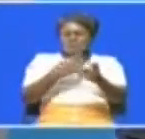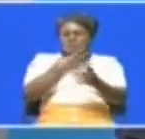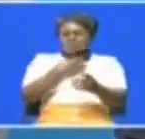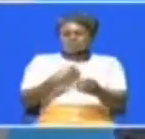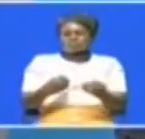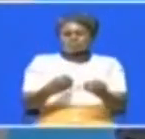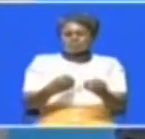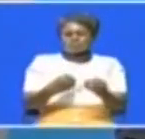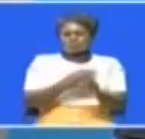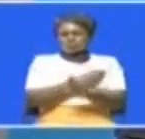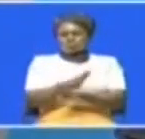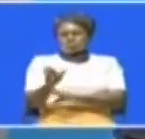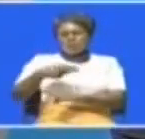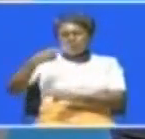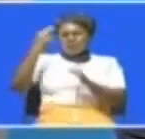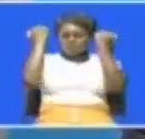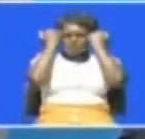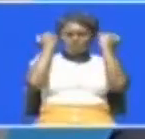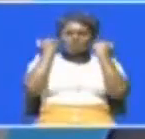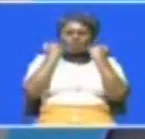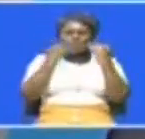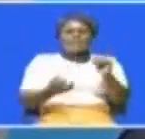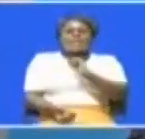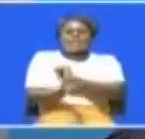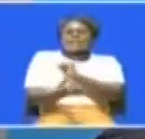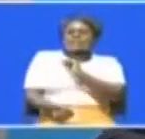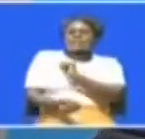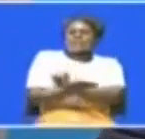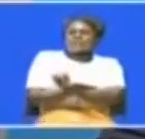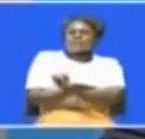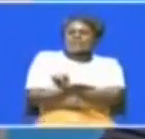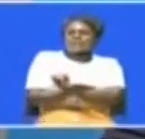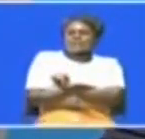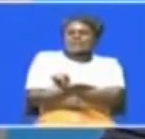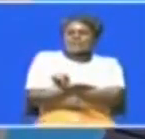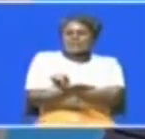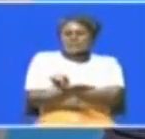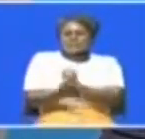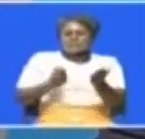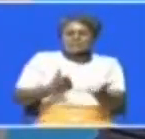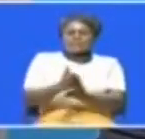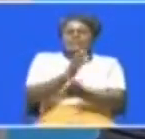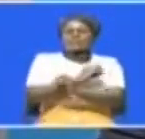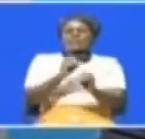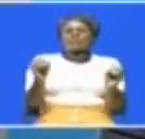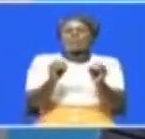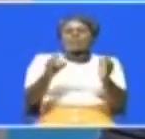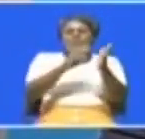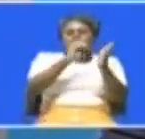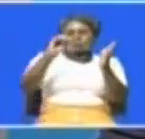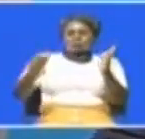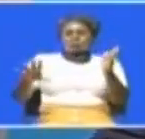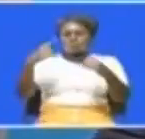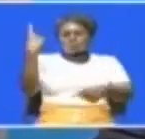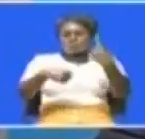people, asked the highest court in the land to explain what he termed as a monstrous injustice in nullifying his